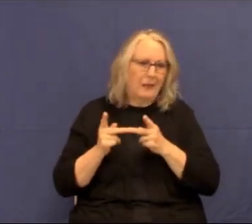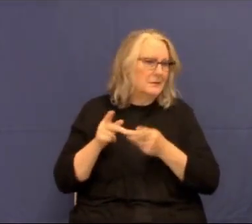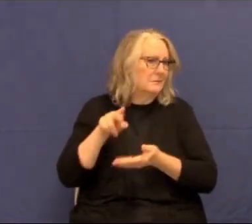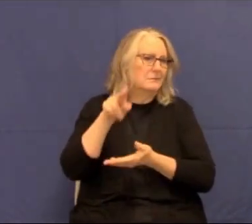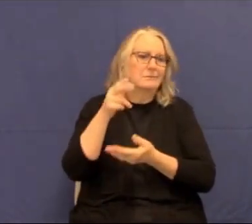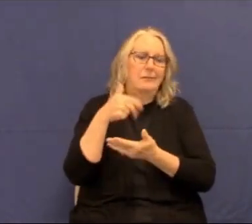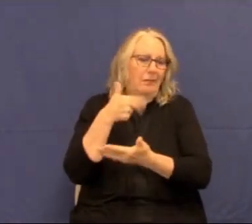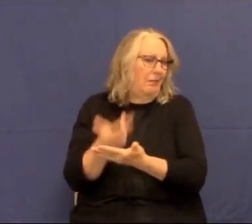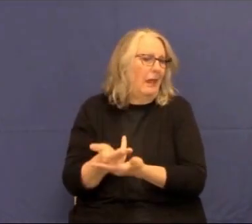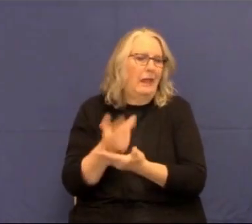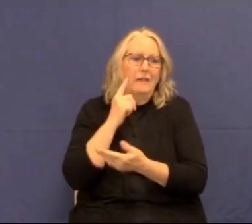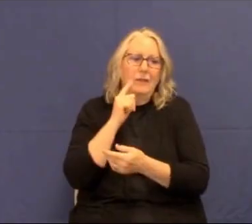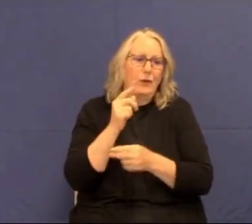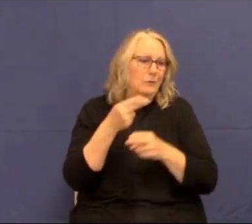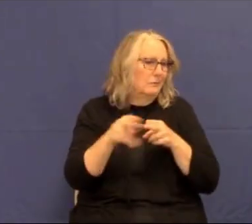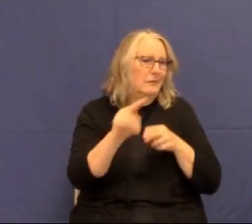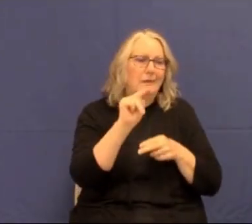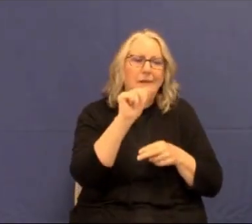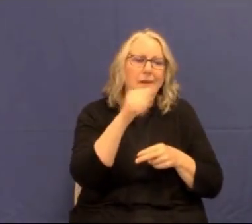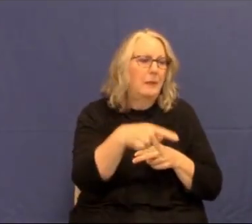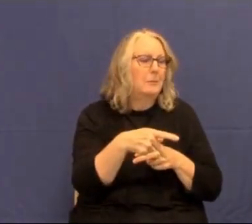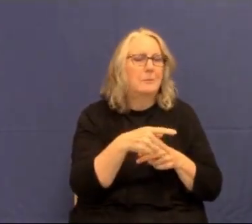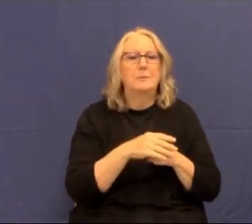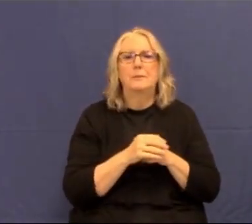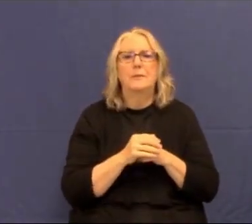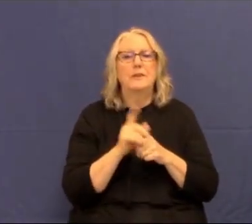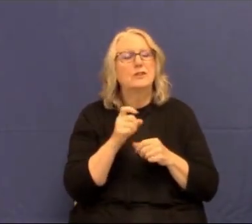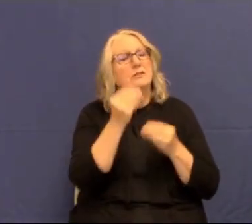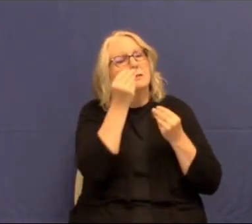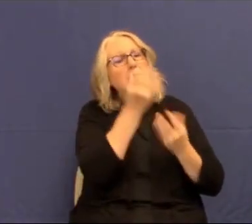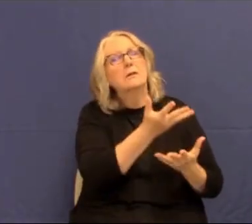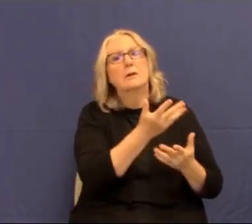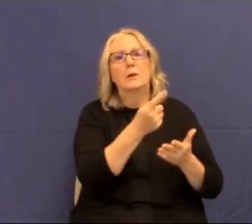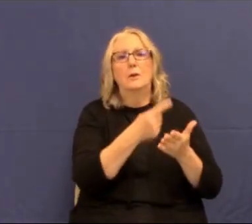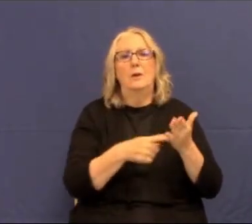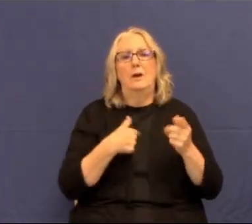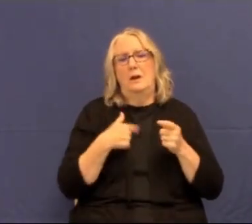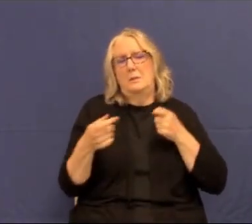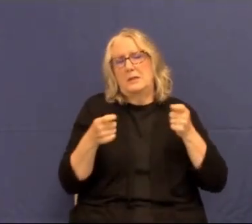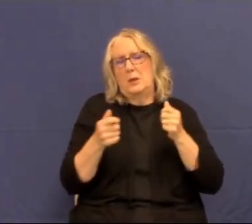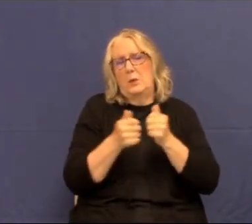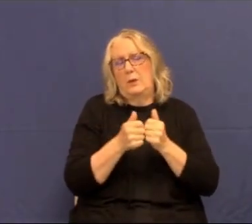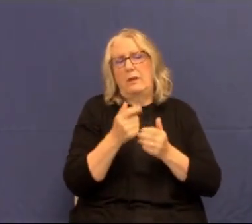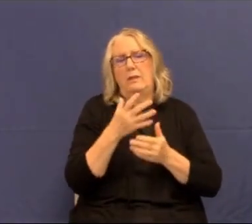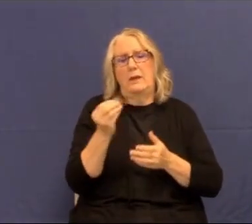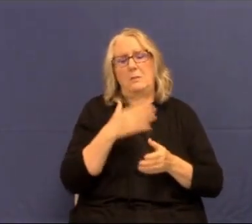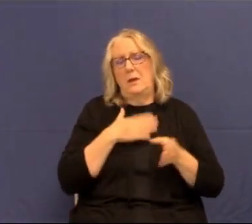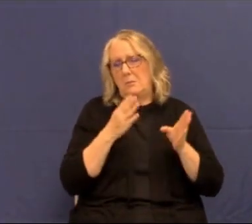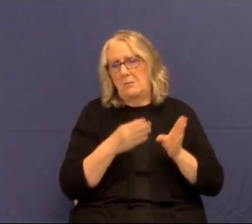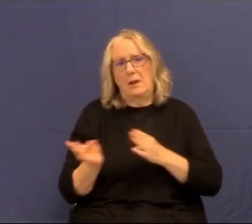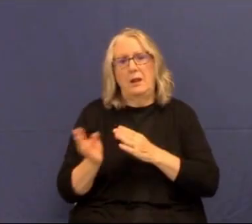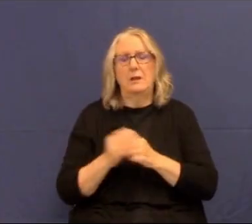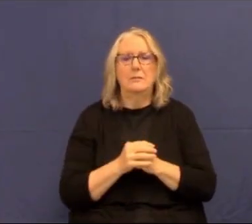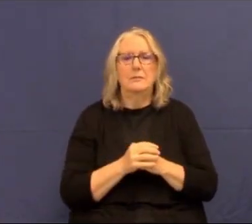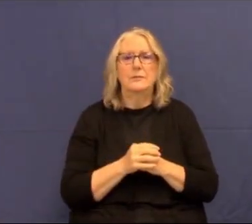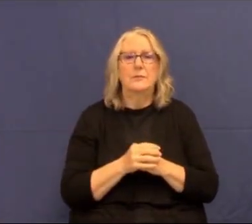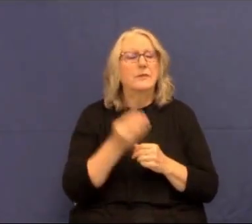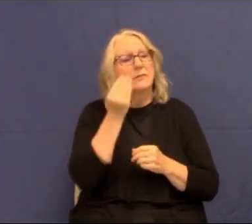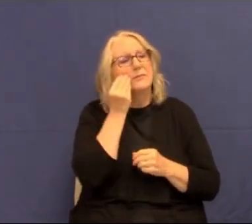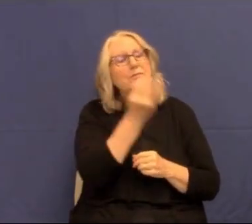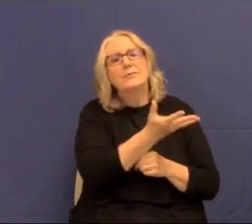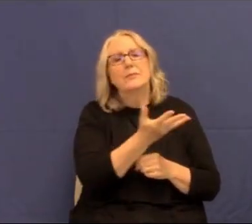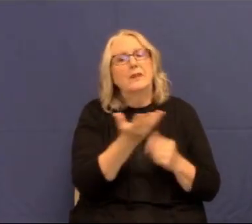little bit, maybe even take a little nap, and just being open with them, just sharing with them like what I'm doing, what my plan is, and